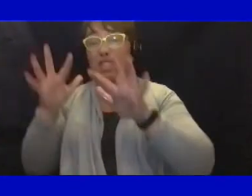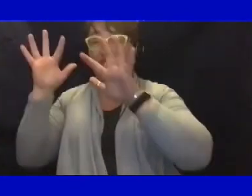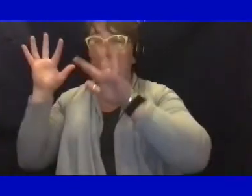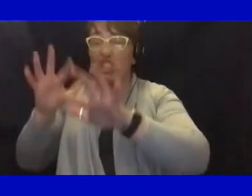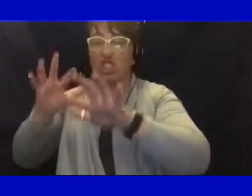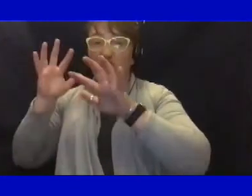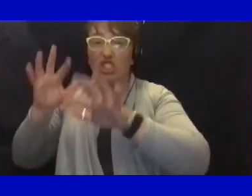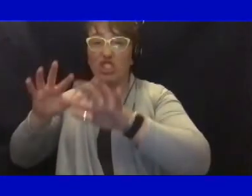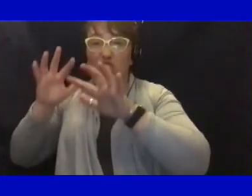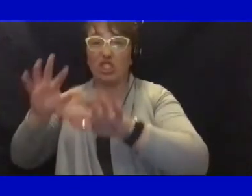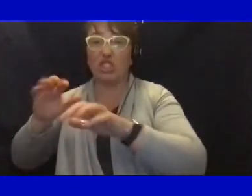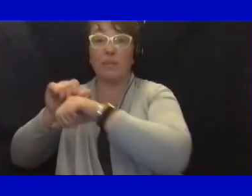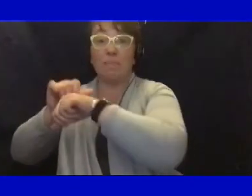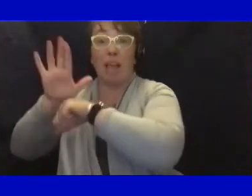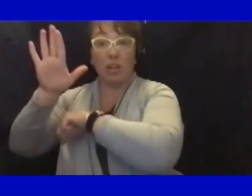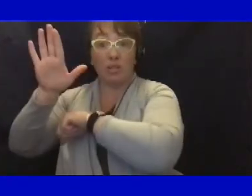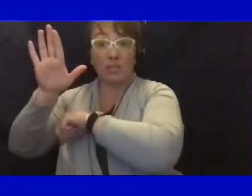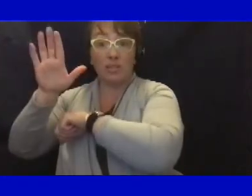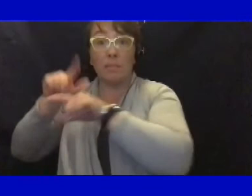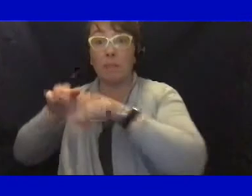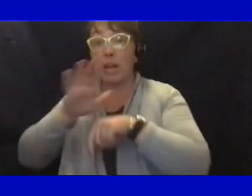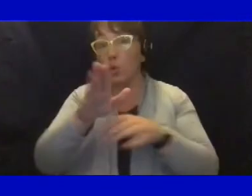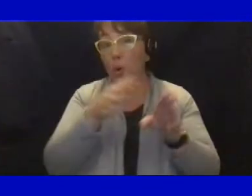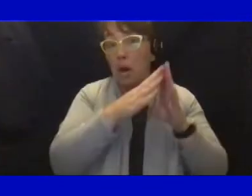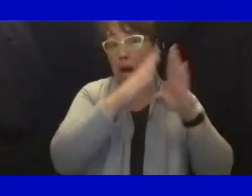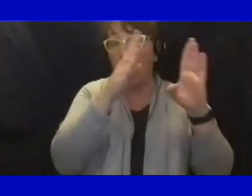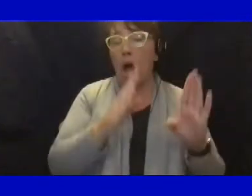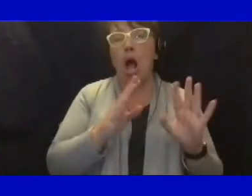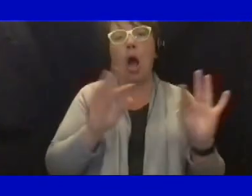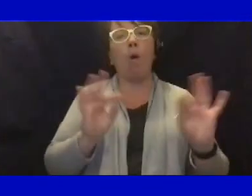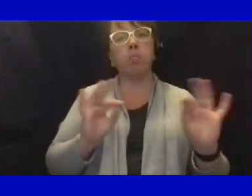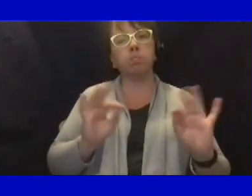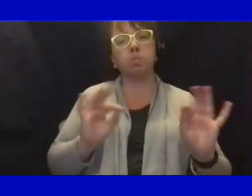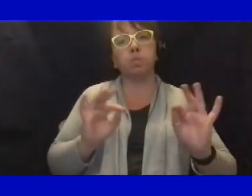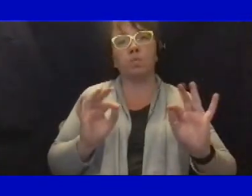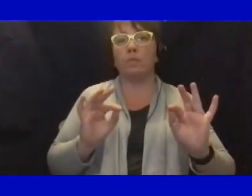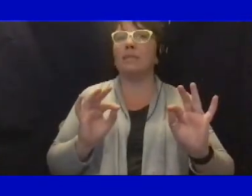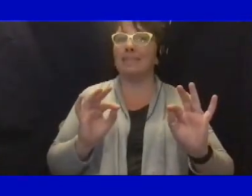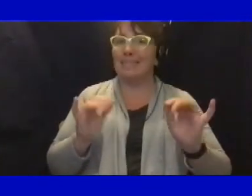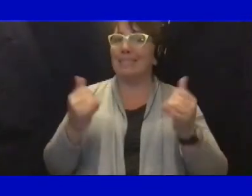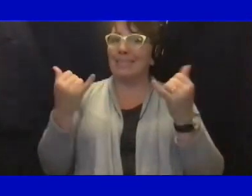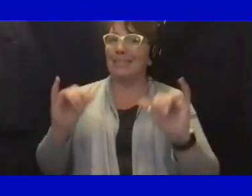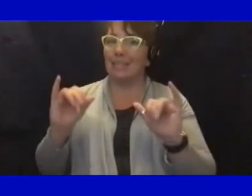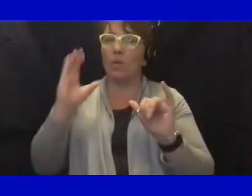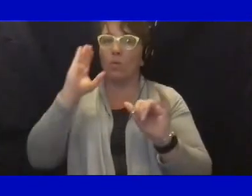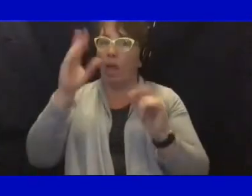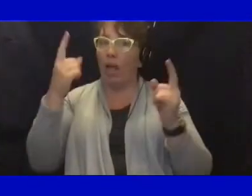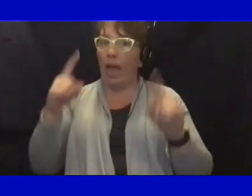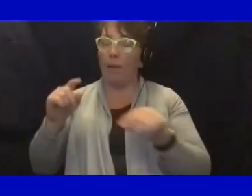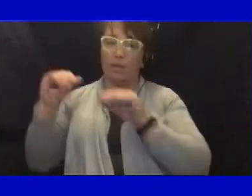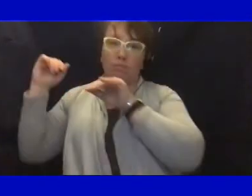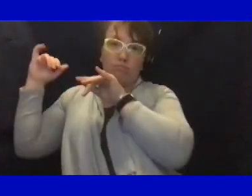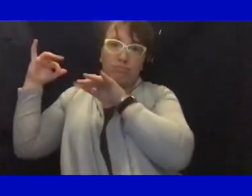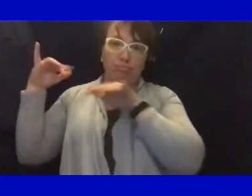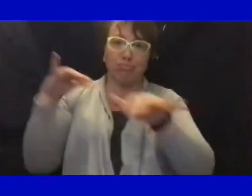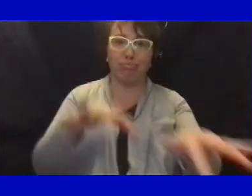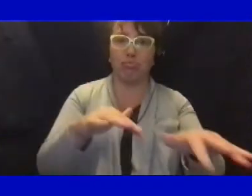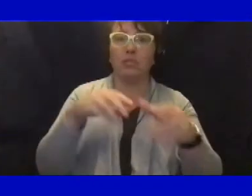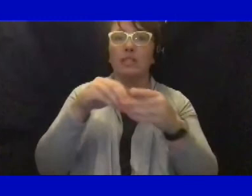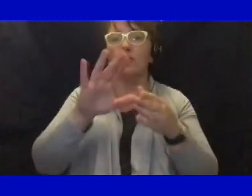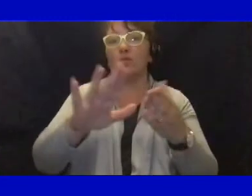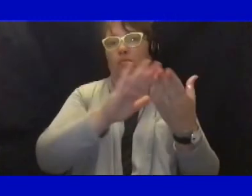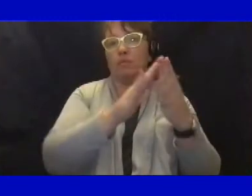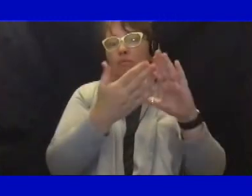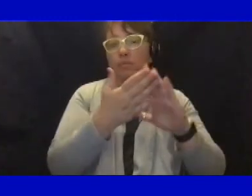all where you're at. You can still get a mud flow out of the mountains and into the community if it's not raining in the